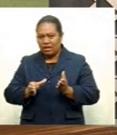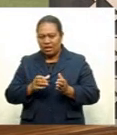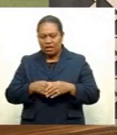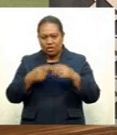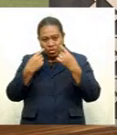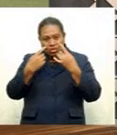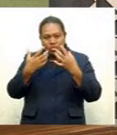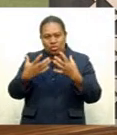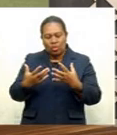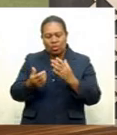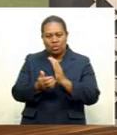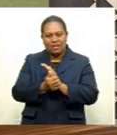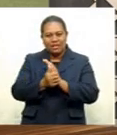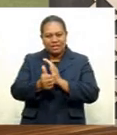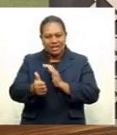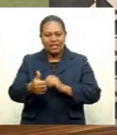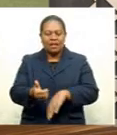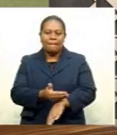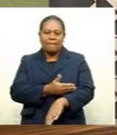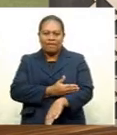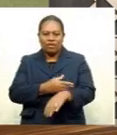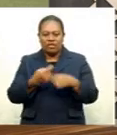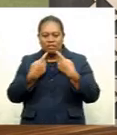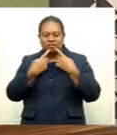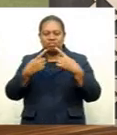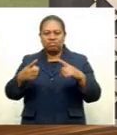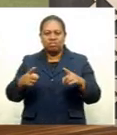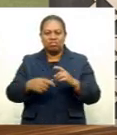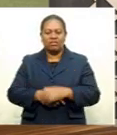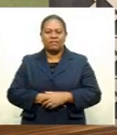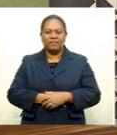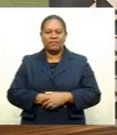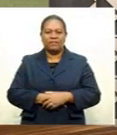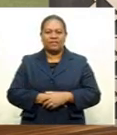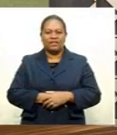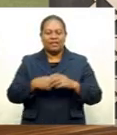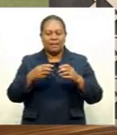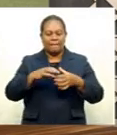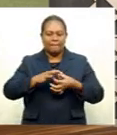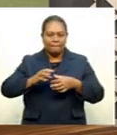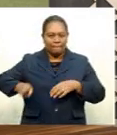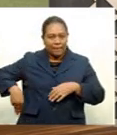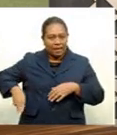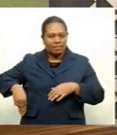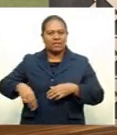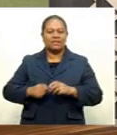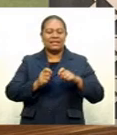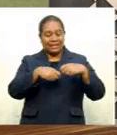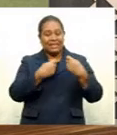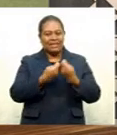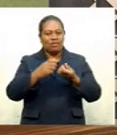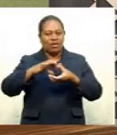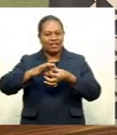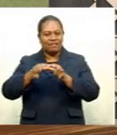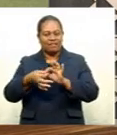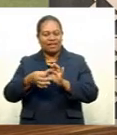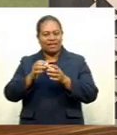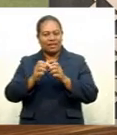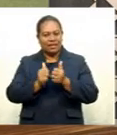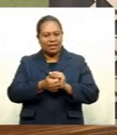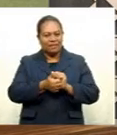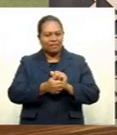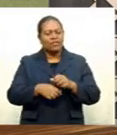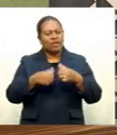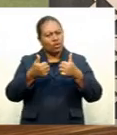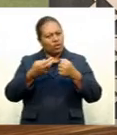Gareth Weber before he announces the final 13-member squad for the Olympic Games in Tokyo, Japan next month. There's also some good